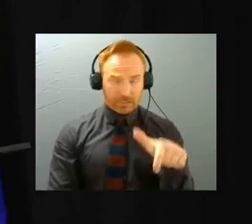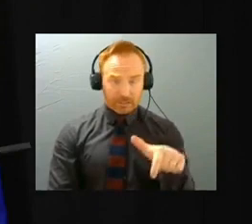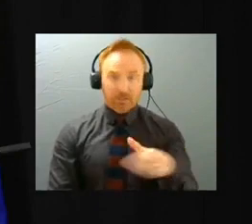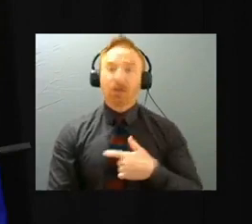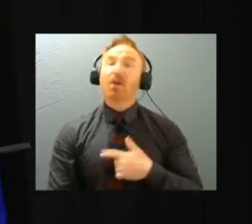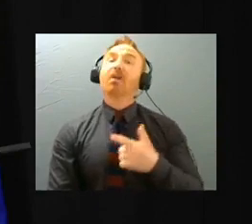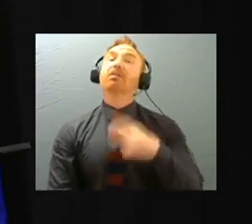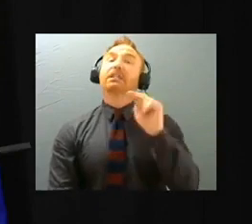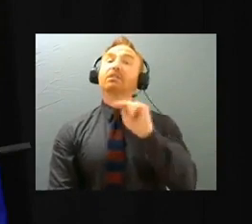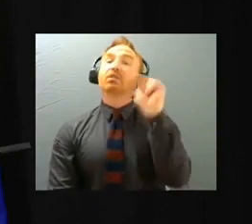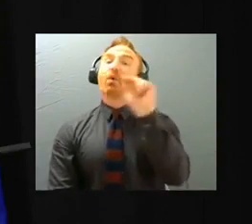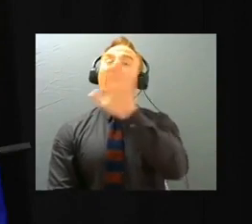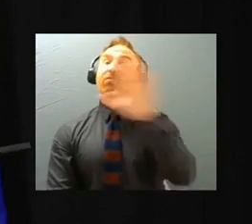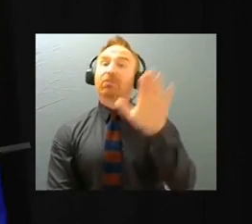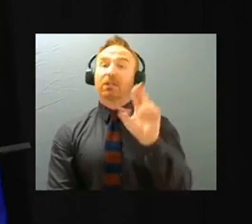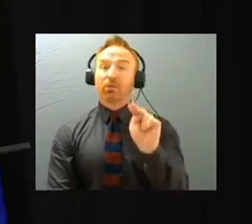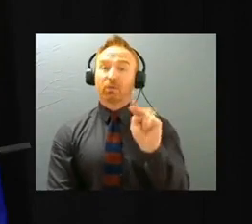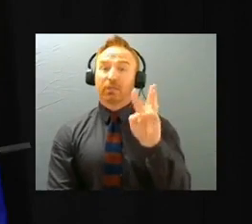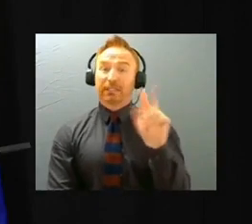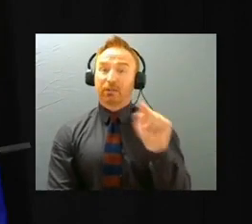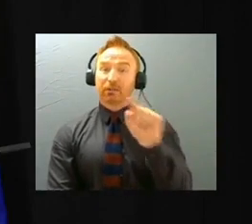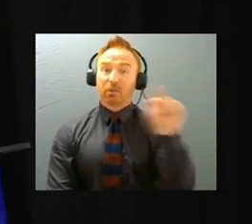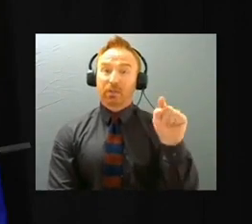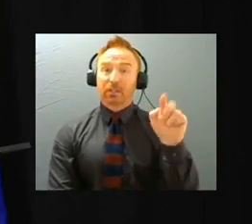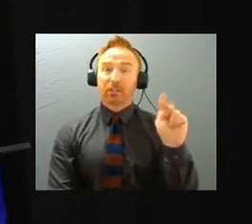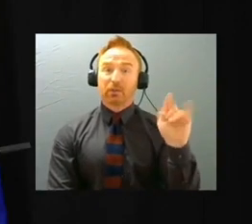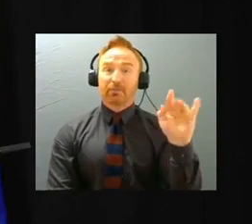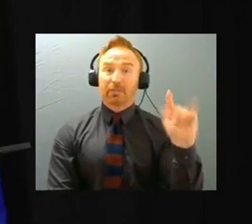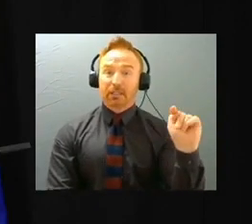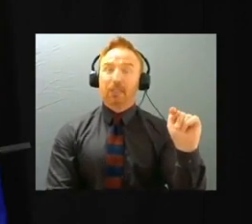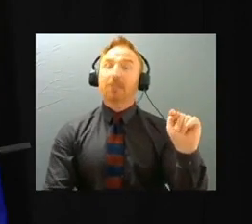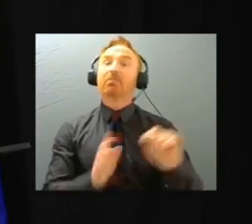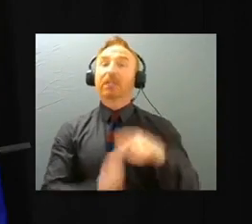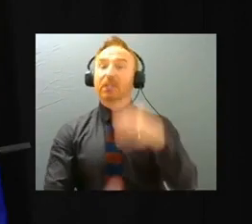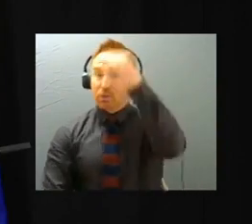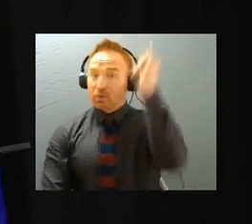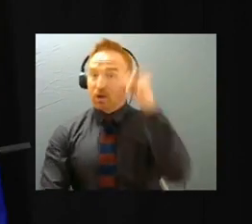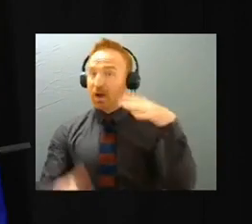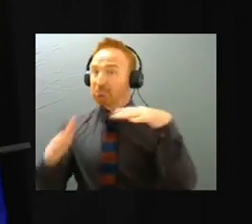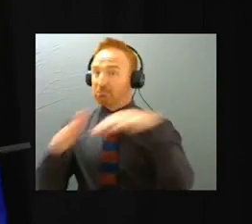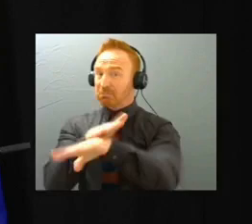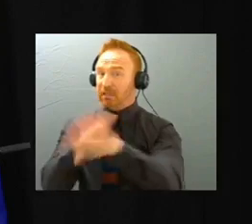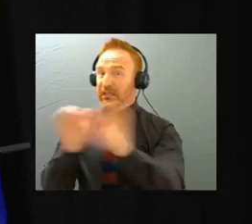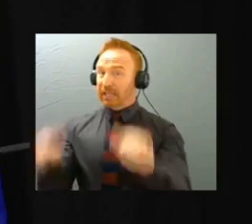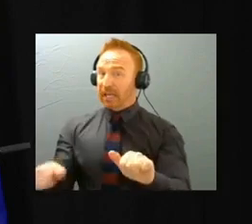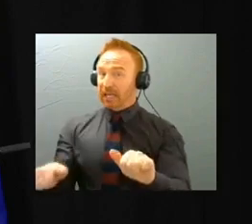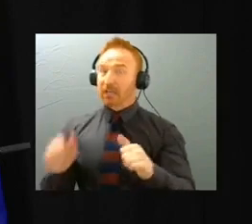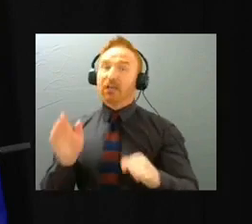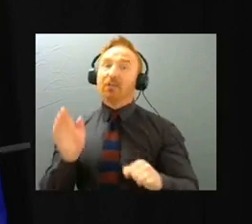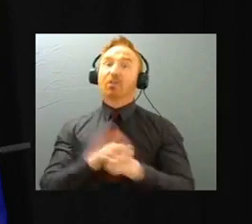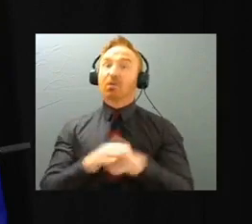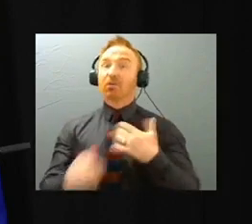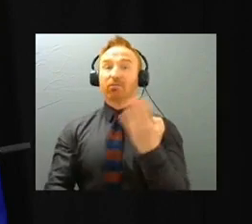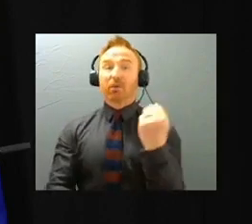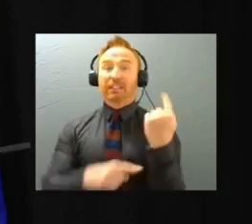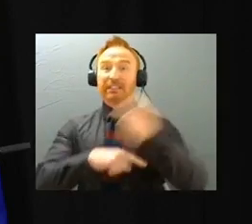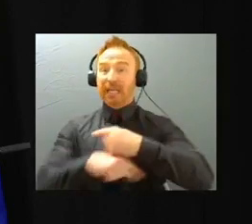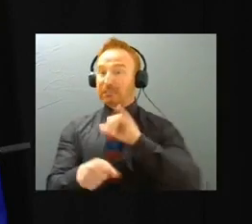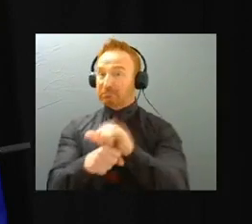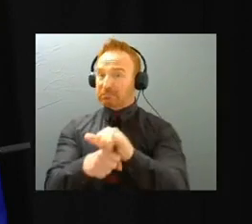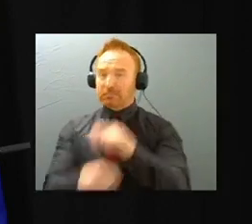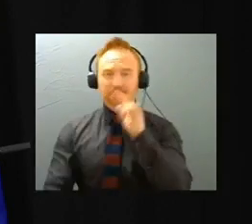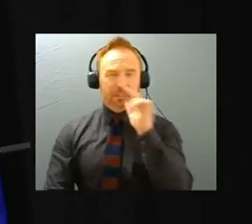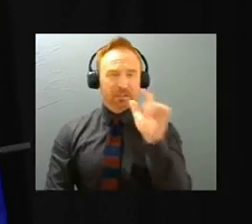Nunavut will also be allowed to enter Yukon without the need to self-isolate for 14 days, provided